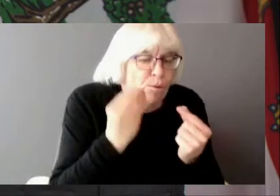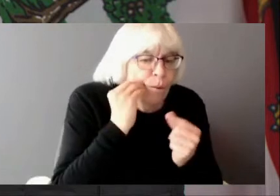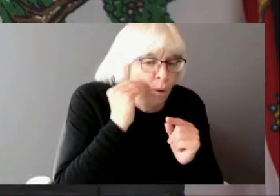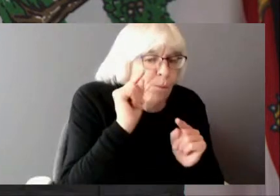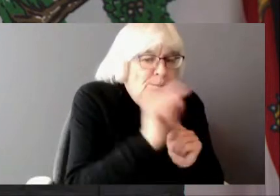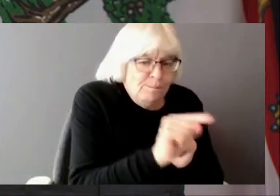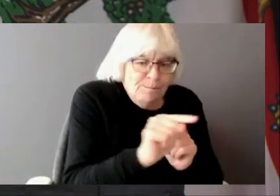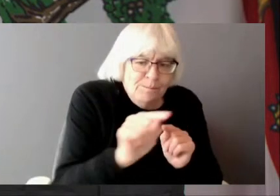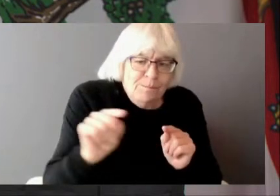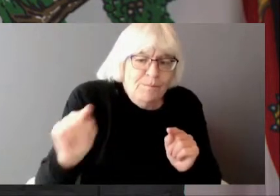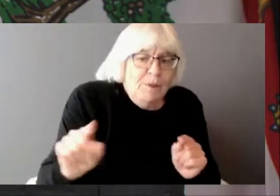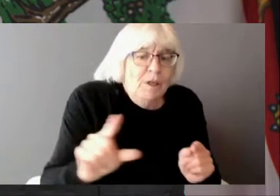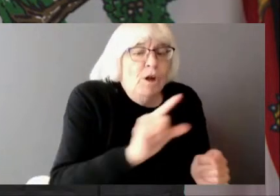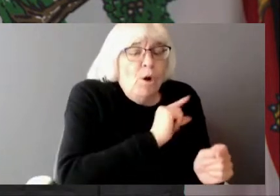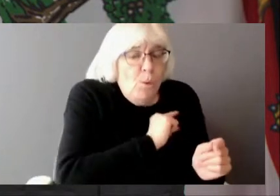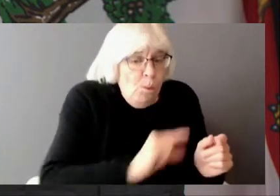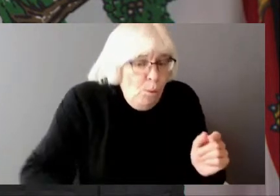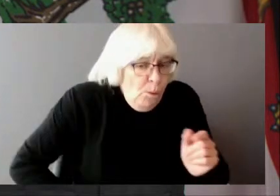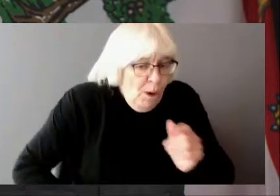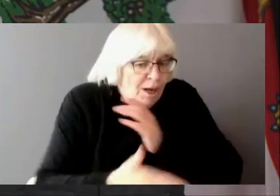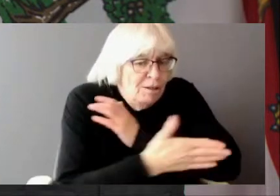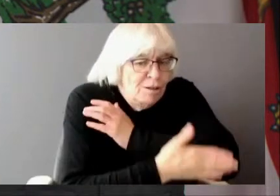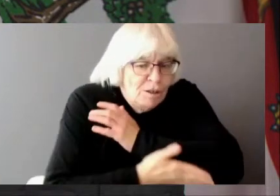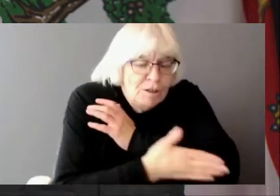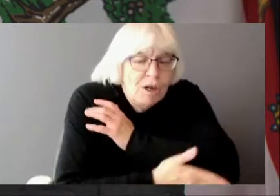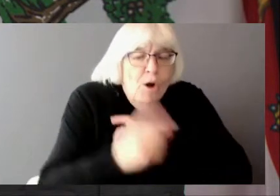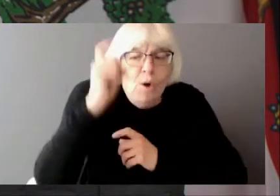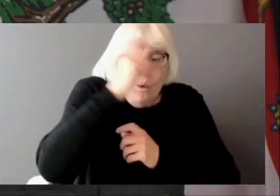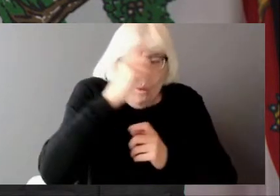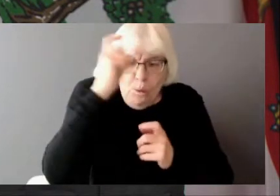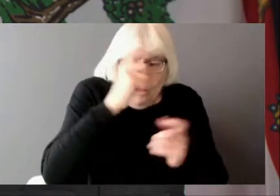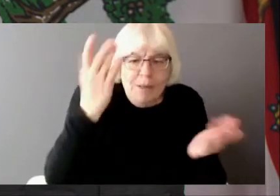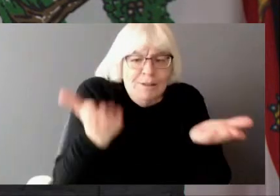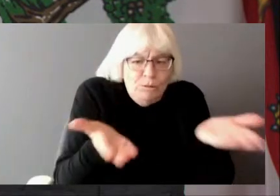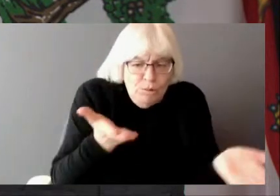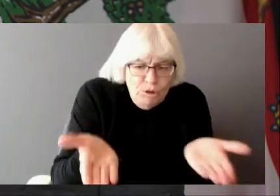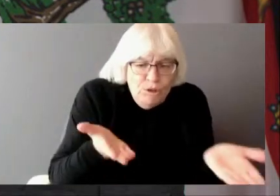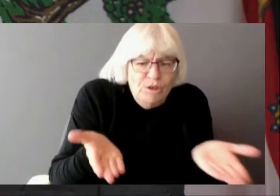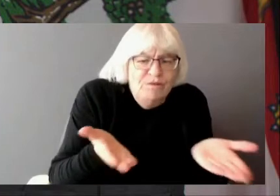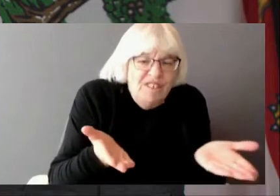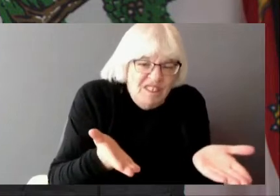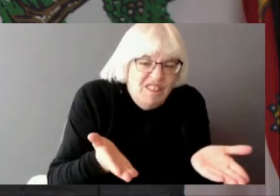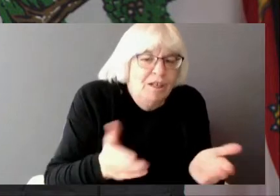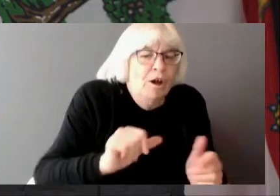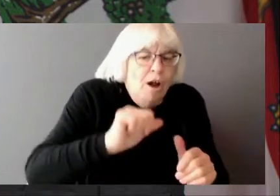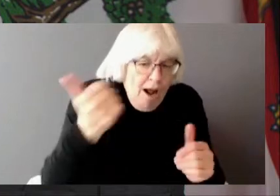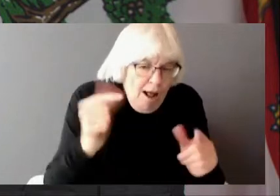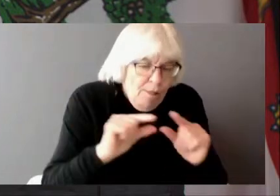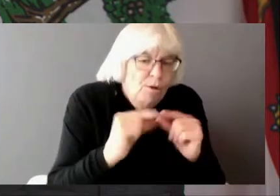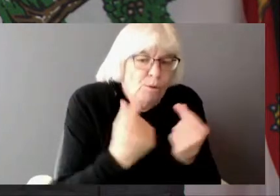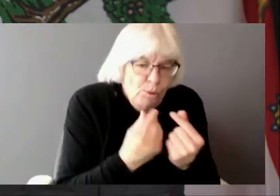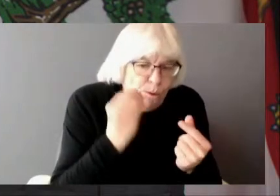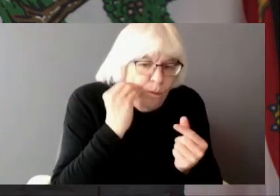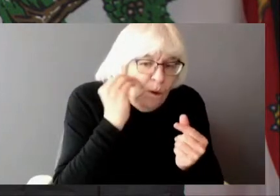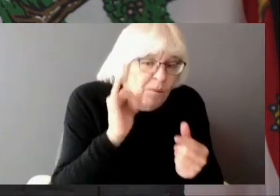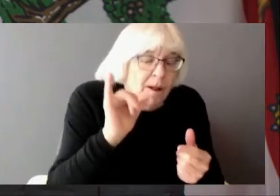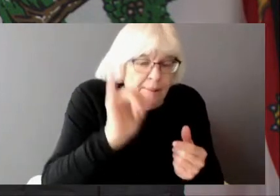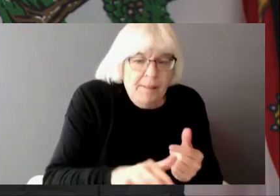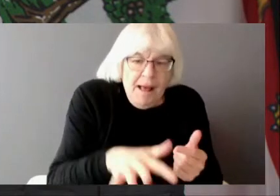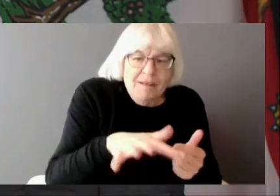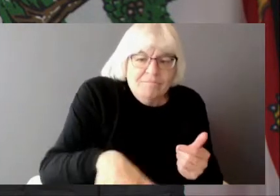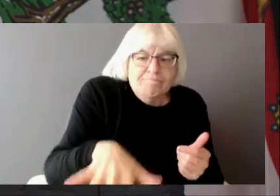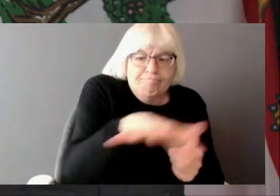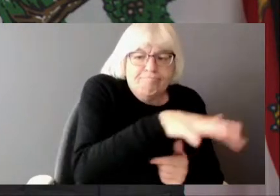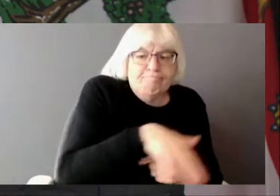Residential Services is who we're working with on some of the other group homes and settings as well as the ones